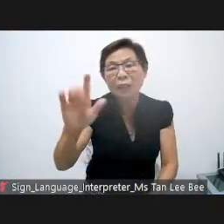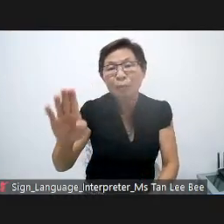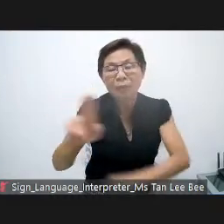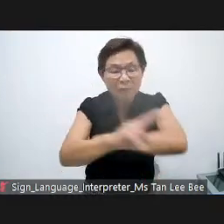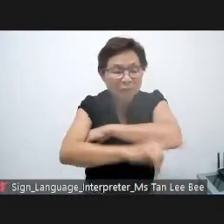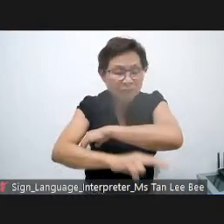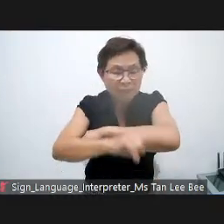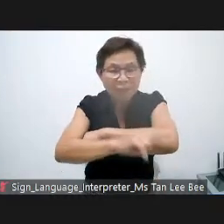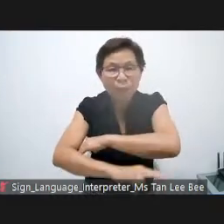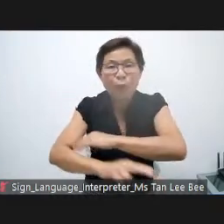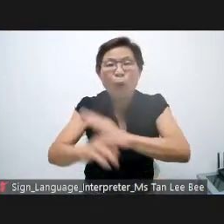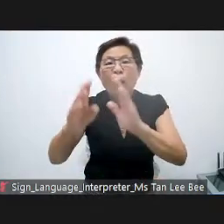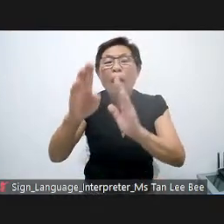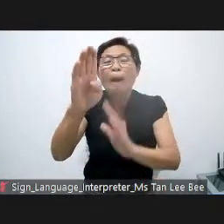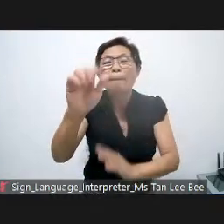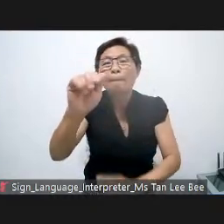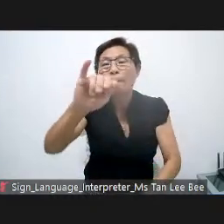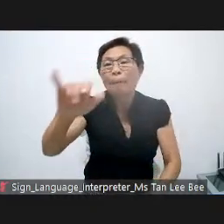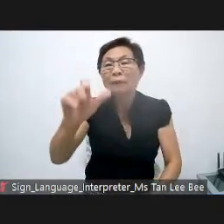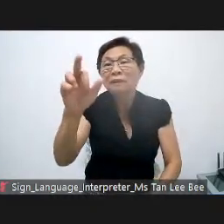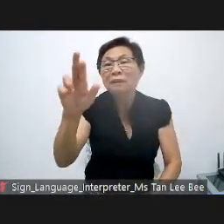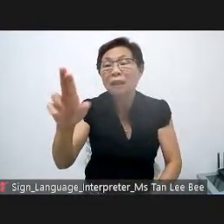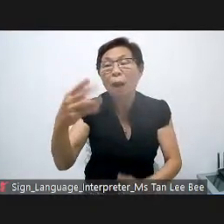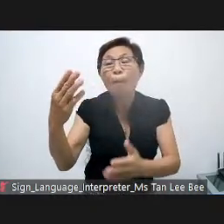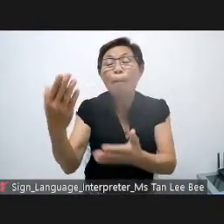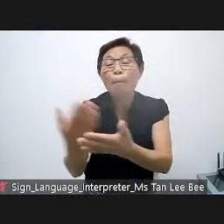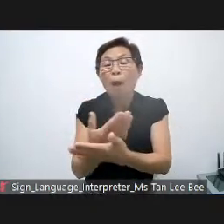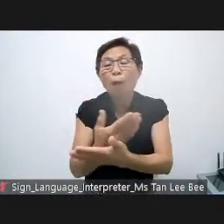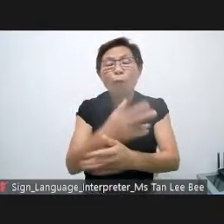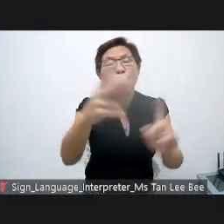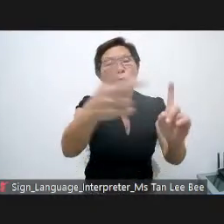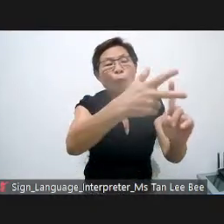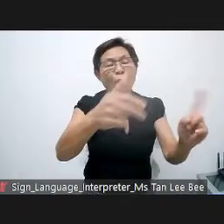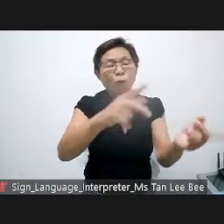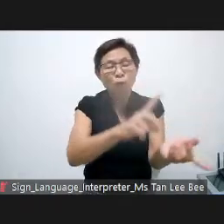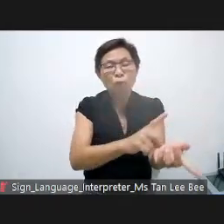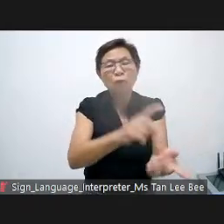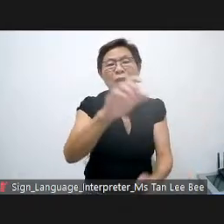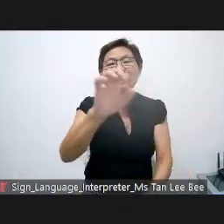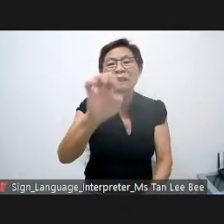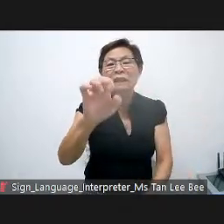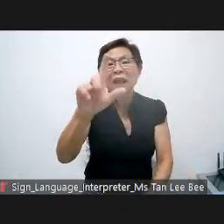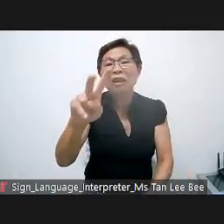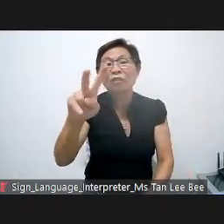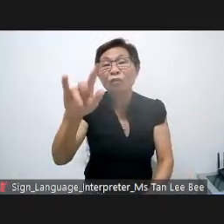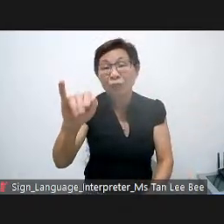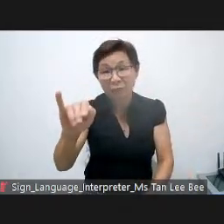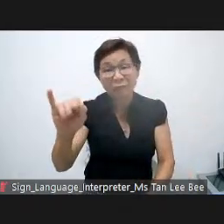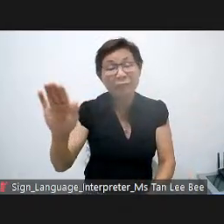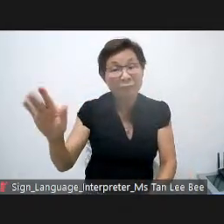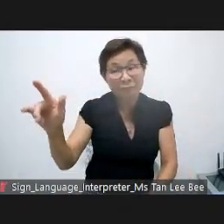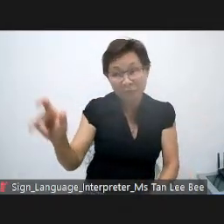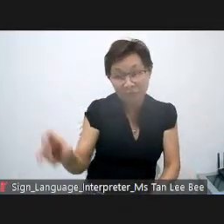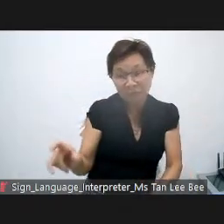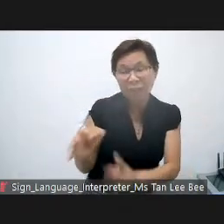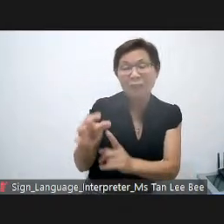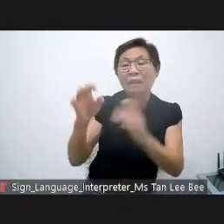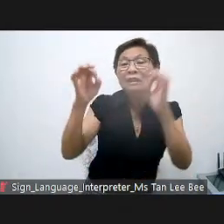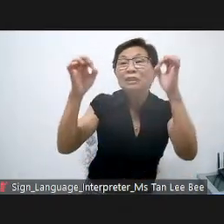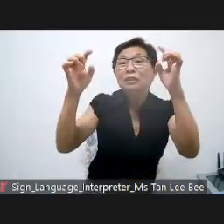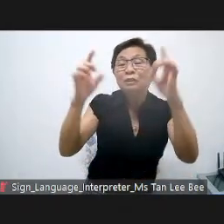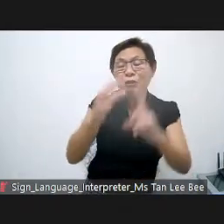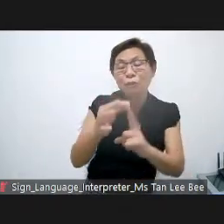Kota Banjarbaru, Indonesia, Dr. Erwin D. Salupari, Special